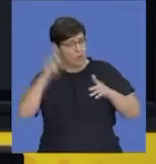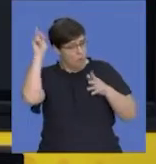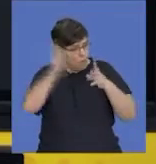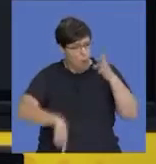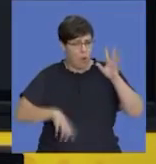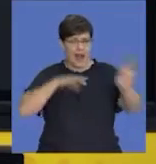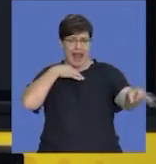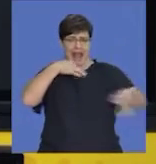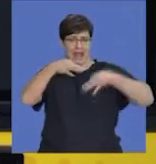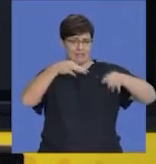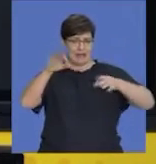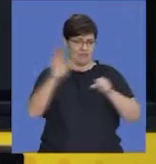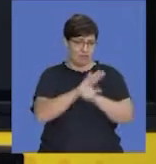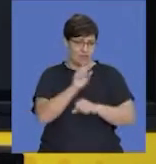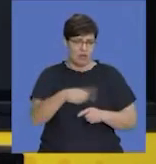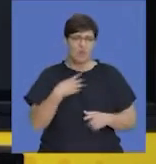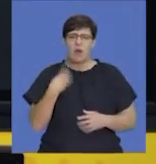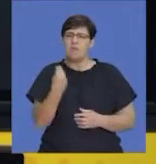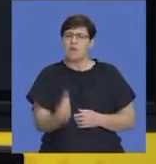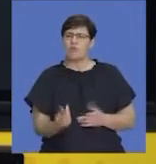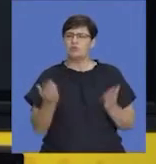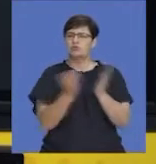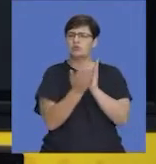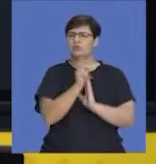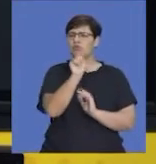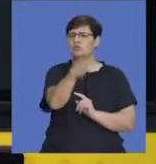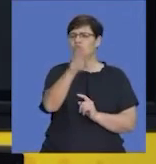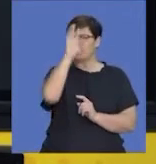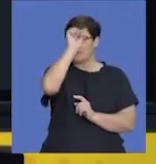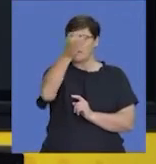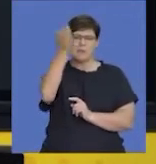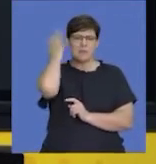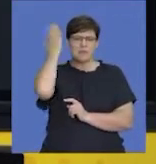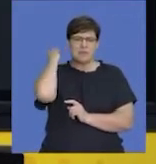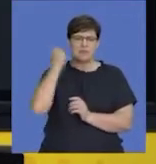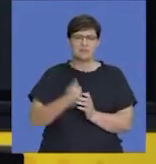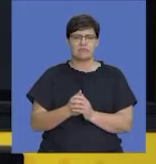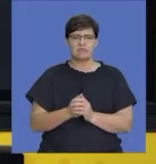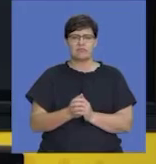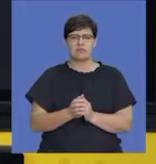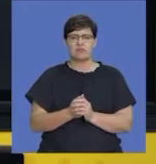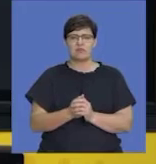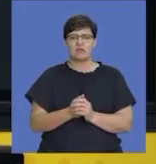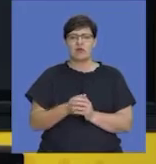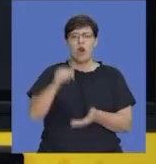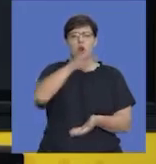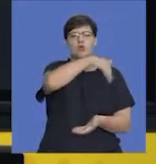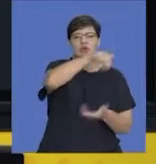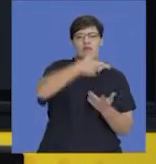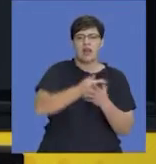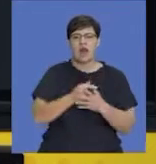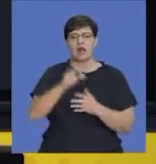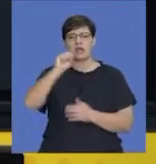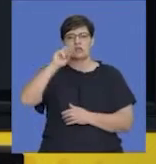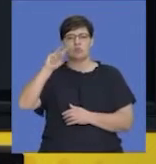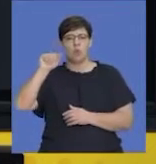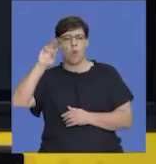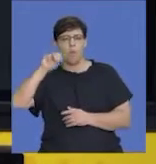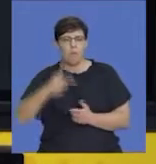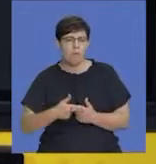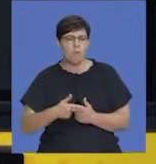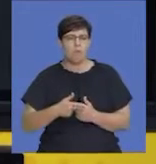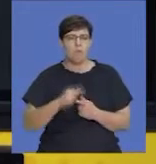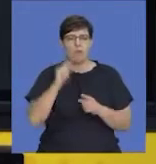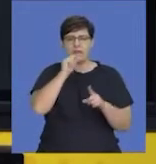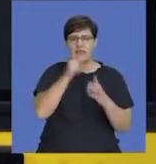you may remember in primary school, you studied the collective nouns, where we did a swarm of bees, a bouquet of